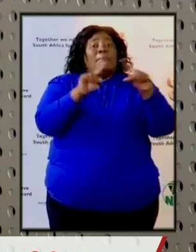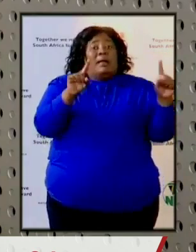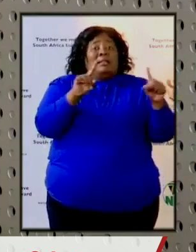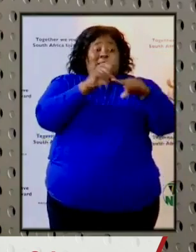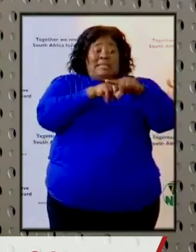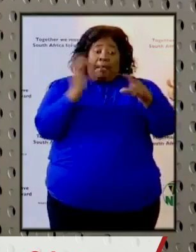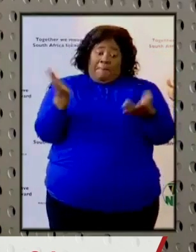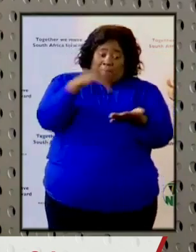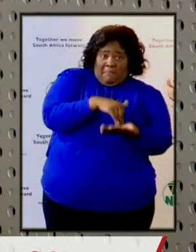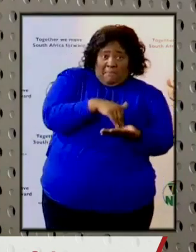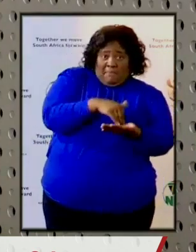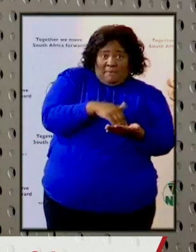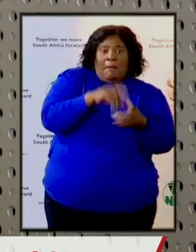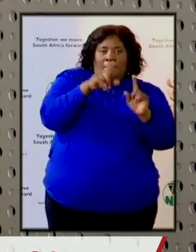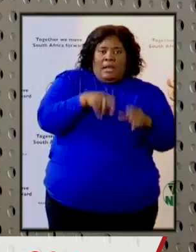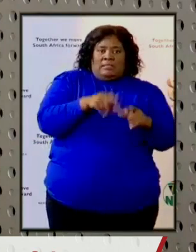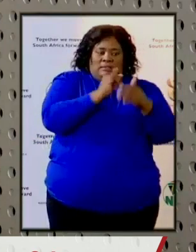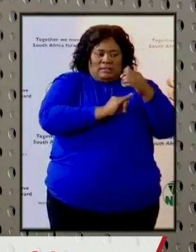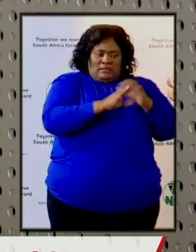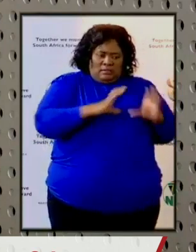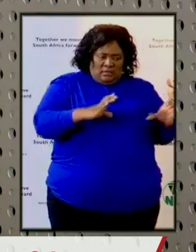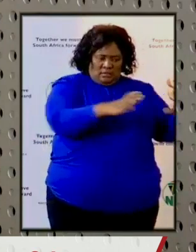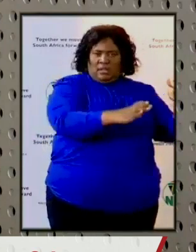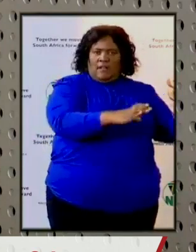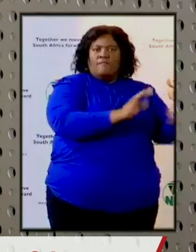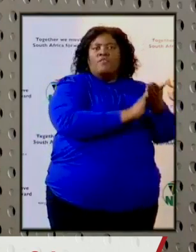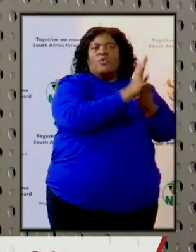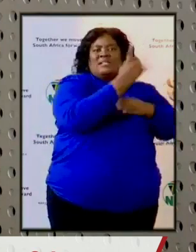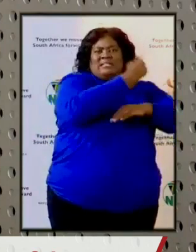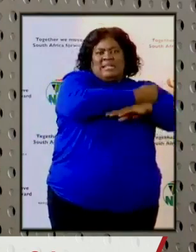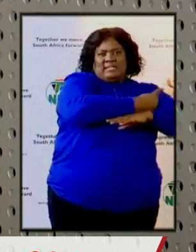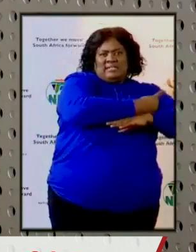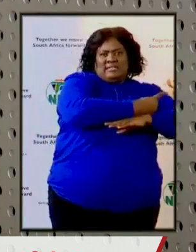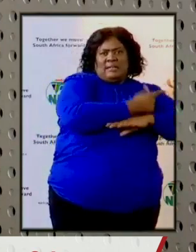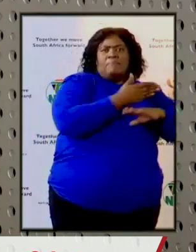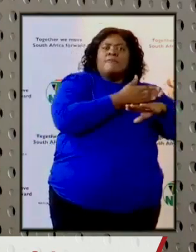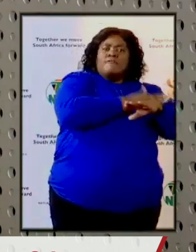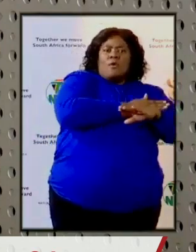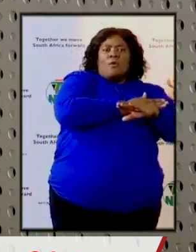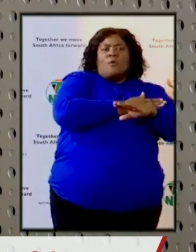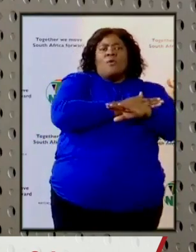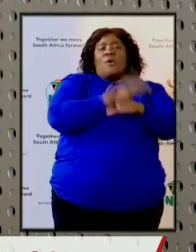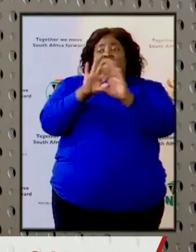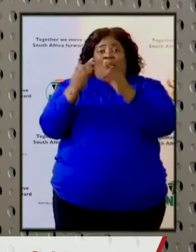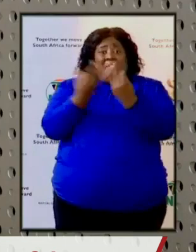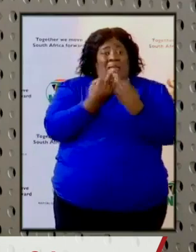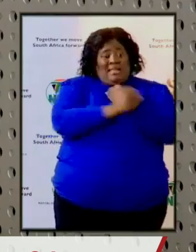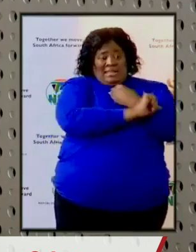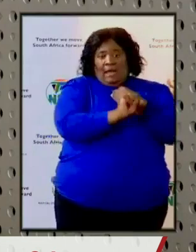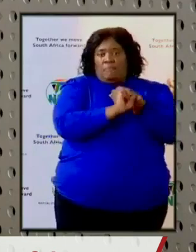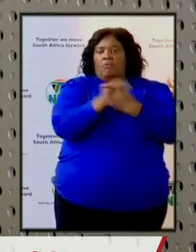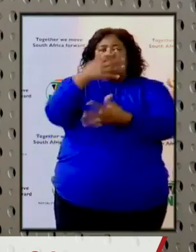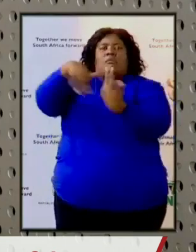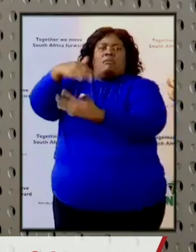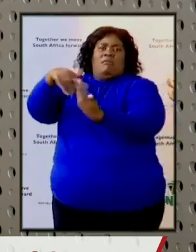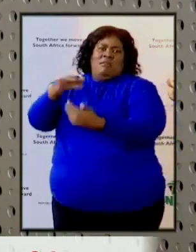their families or their homes or to work or anywhere. That's very important because we know that